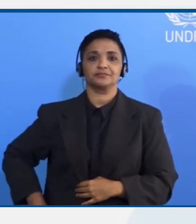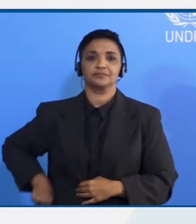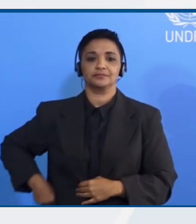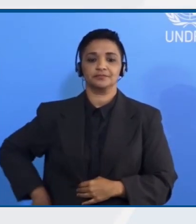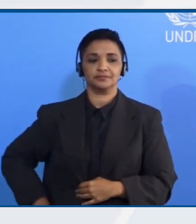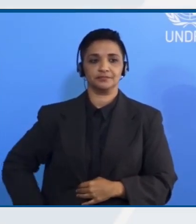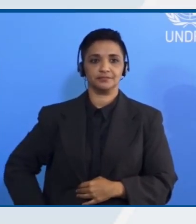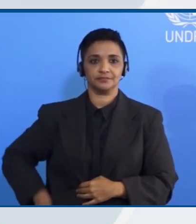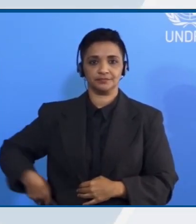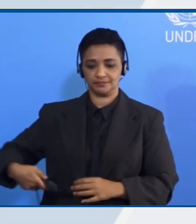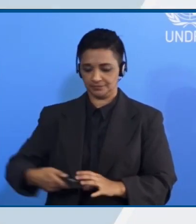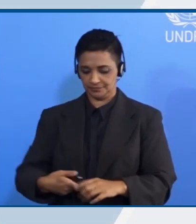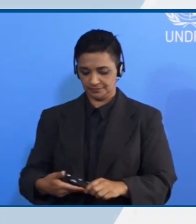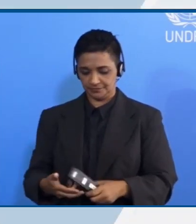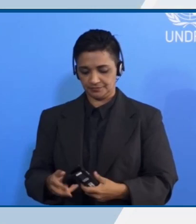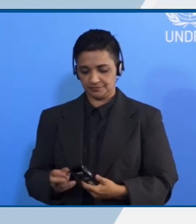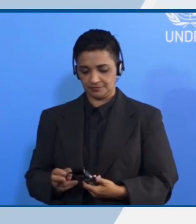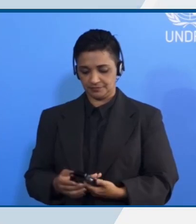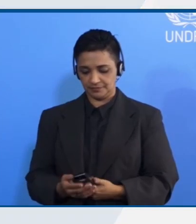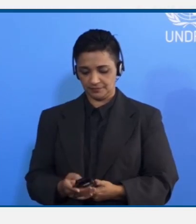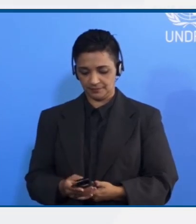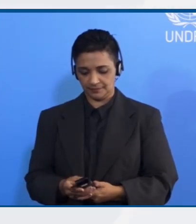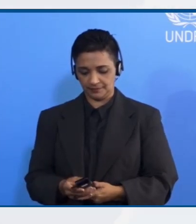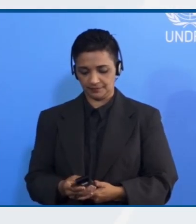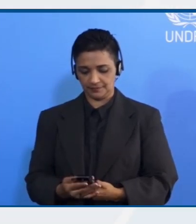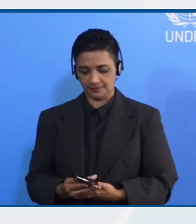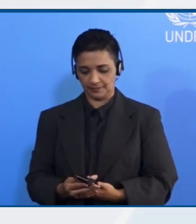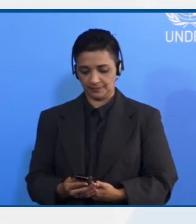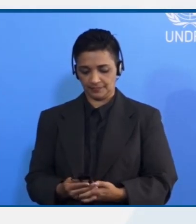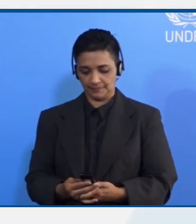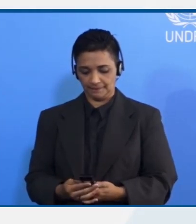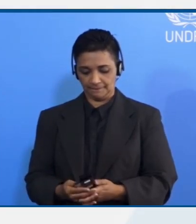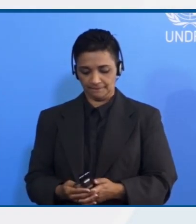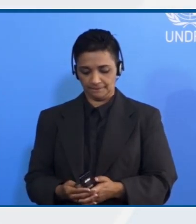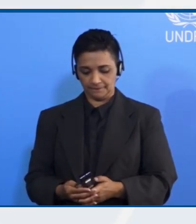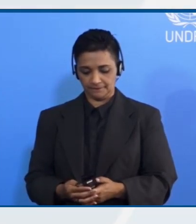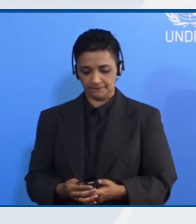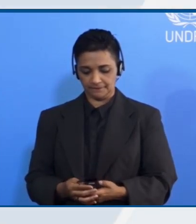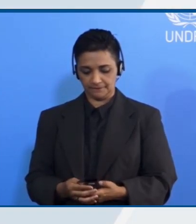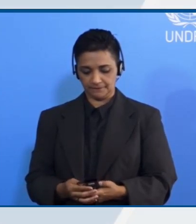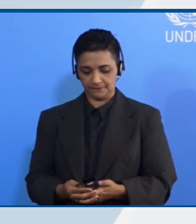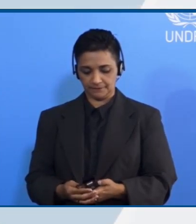So I think we're having a situation where there is a tremendous amount of